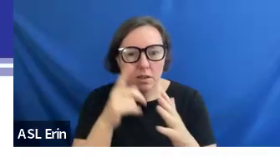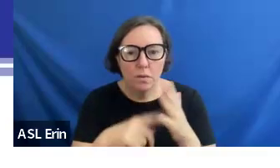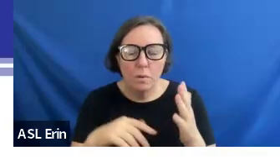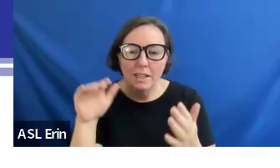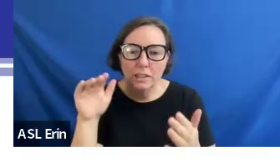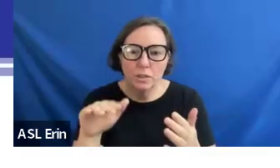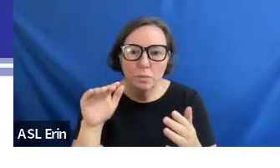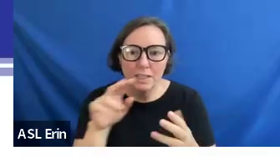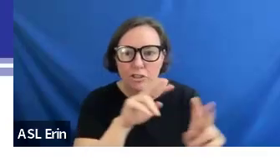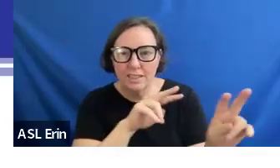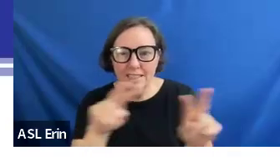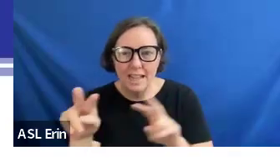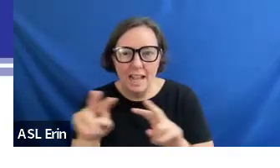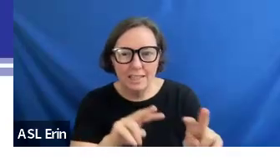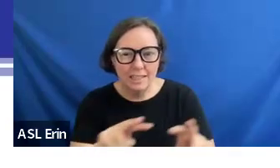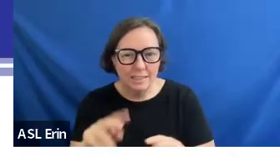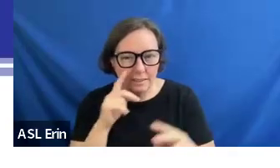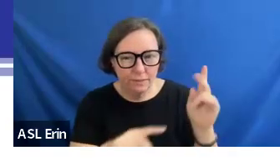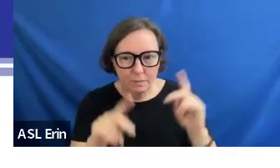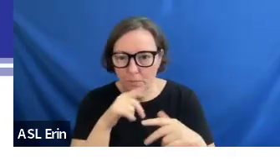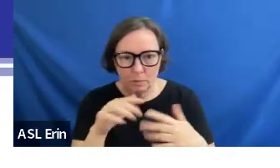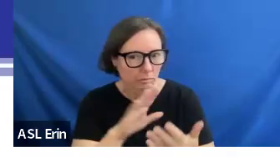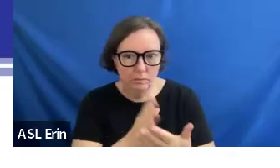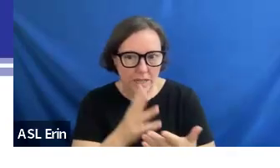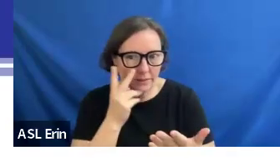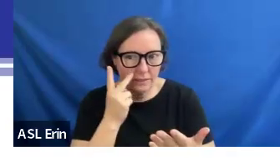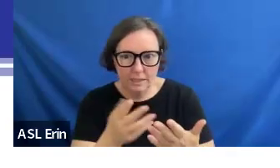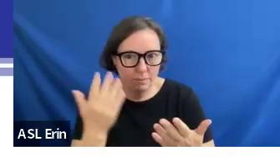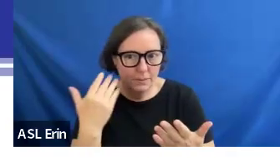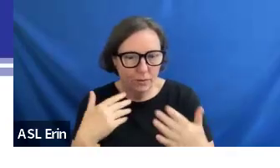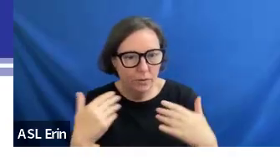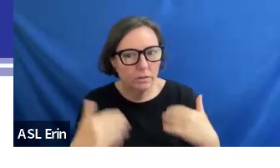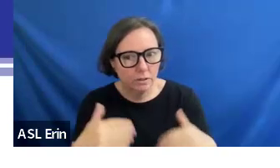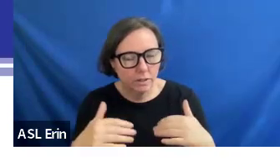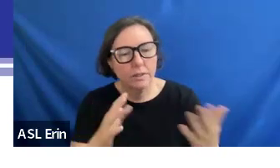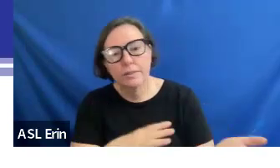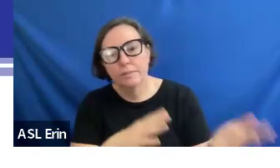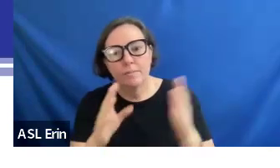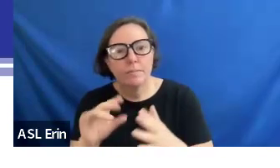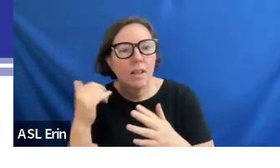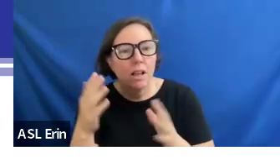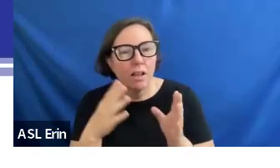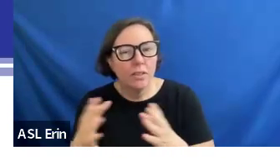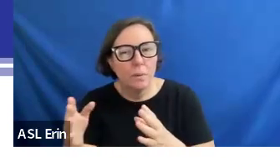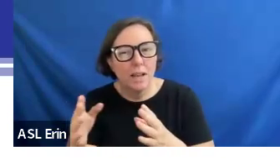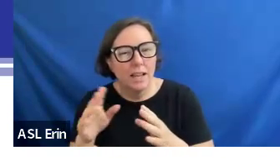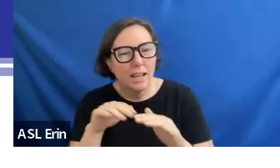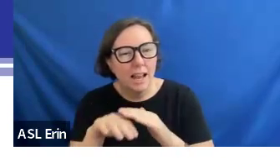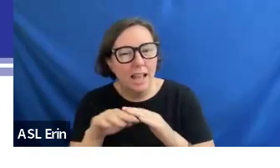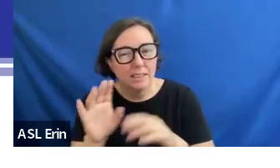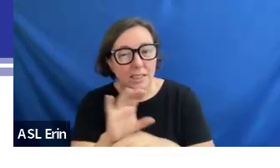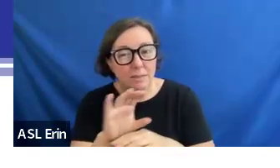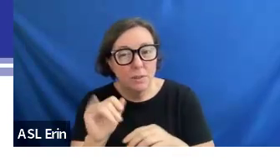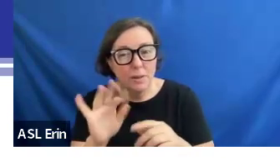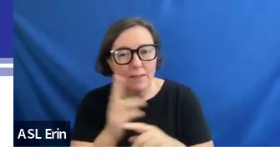switch scanning is for people who may not have experienced it or seen it. And then another way to access your computer